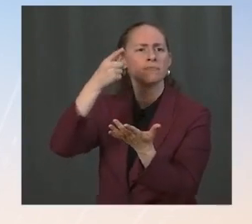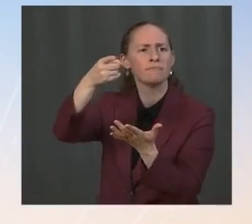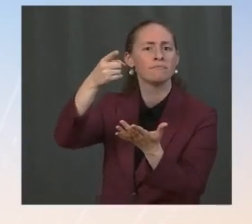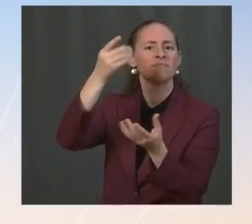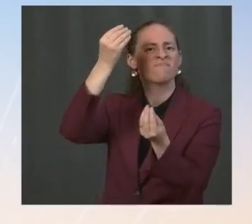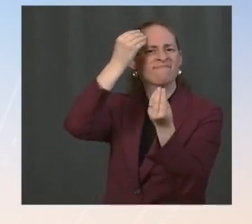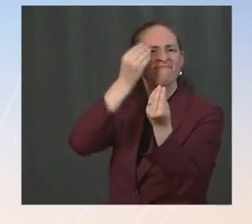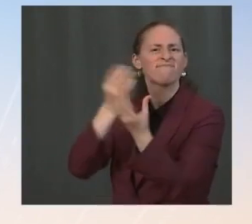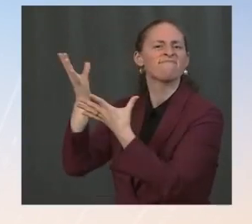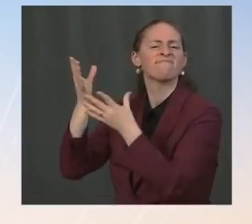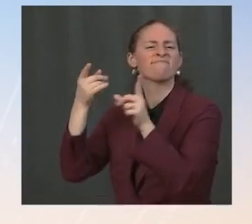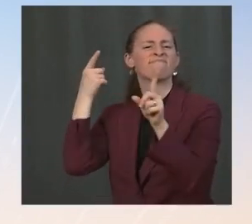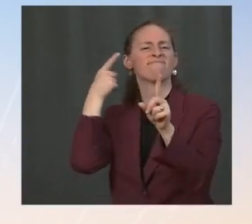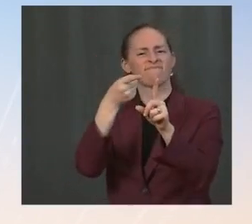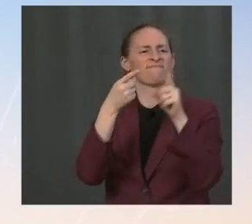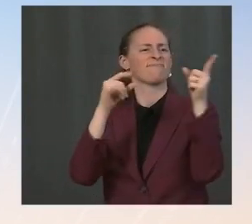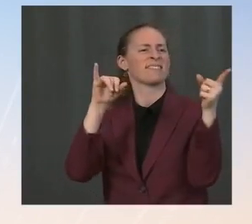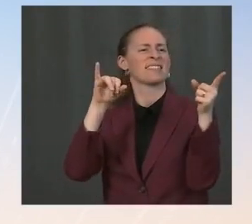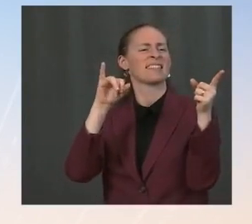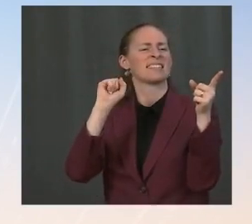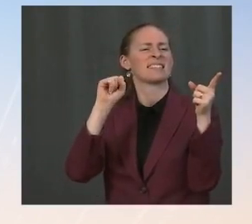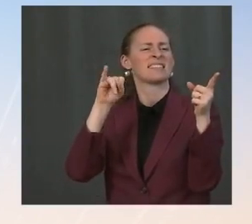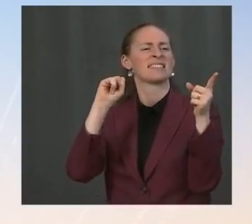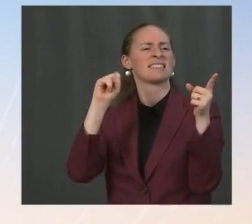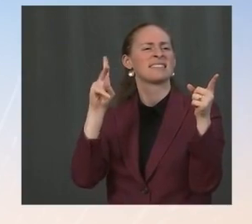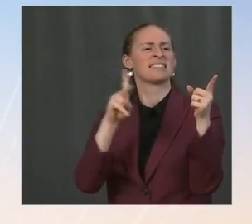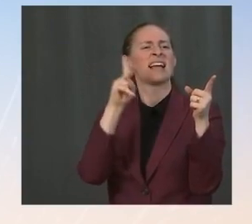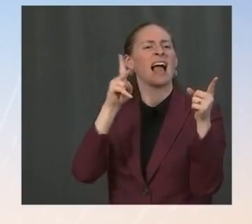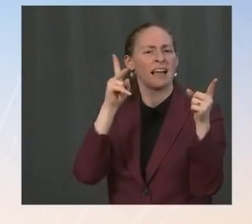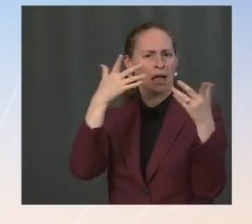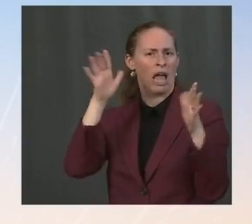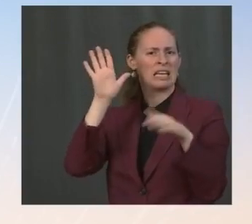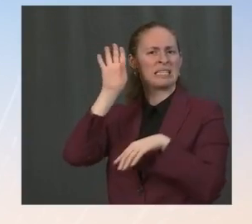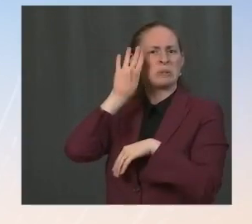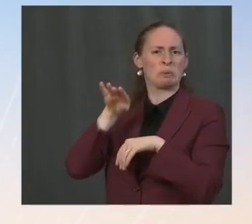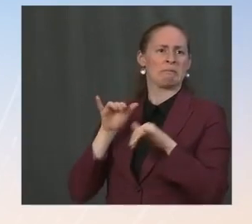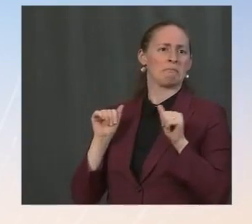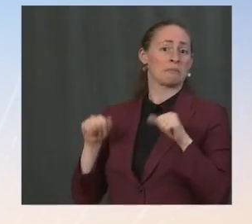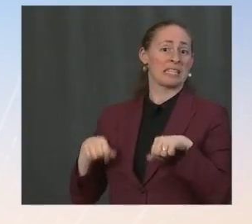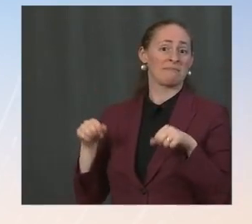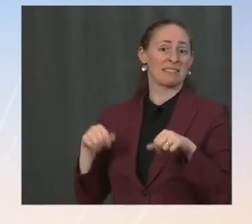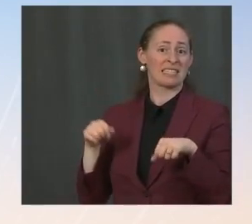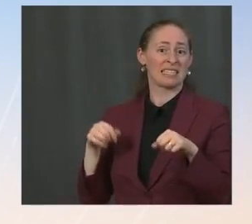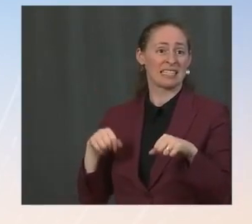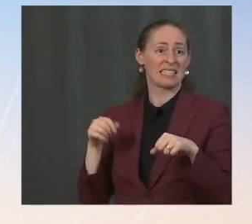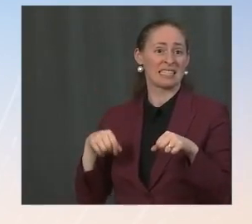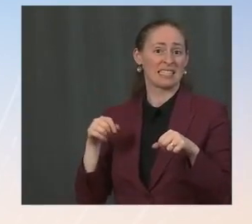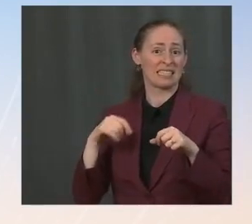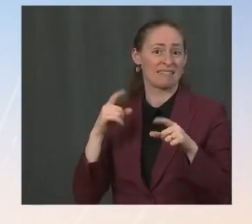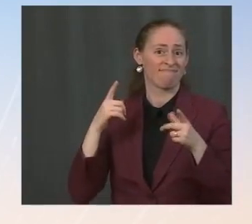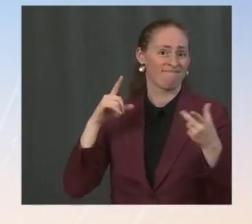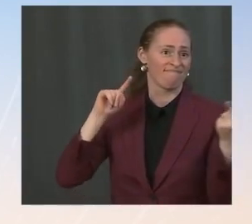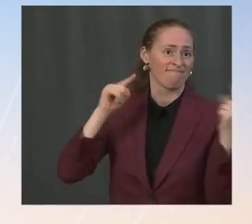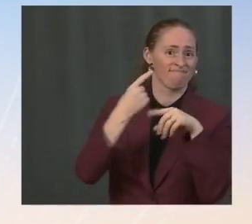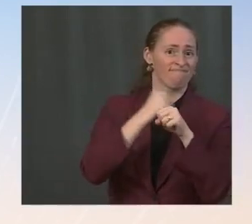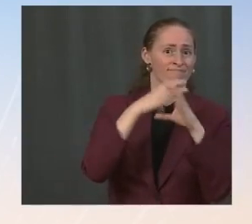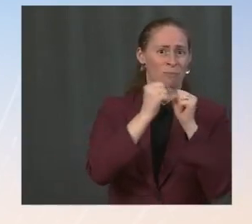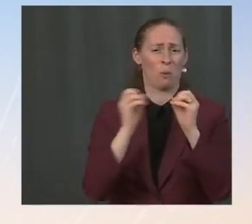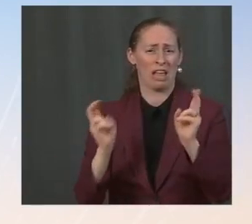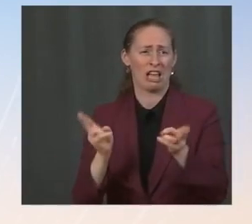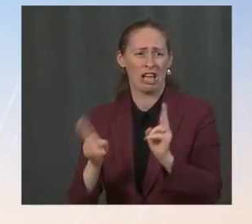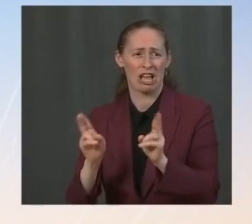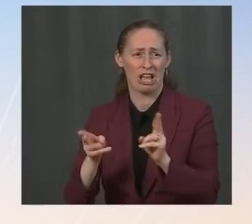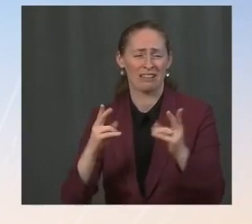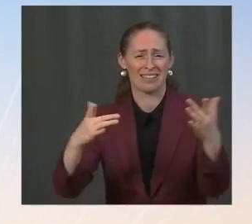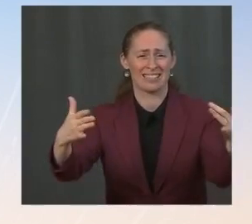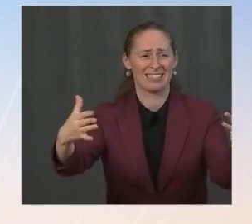U.S. personnel for quite some time, and that was in part why he was trying to get everyone evacuated by August 31st. But if that was the case, then why did the administration make the